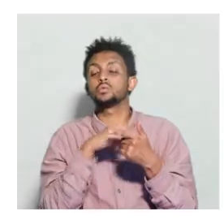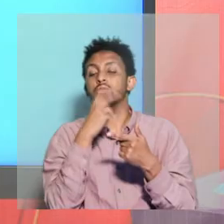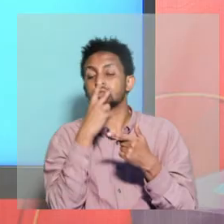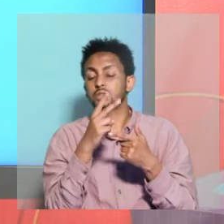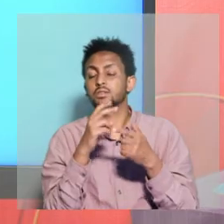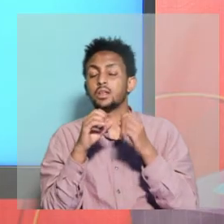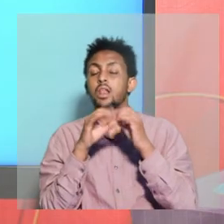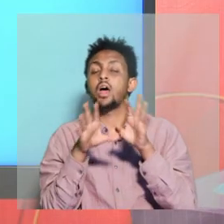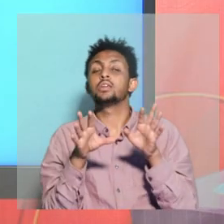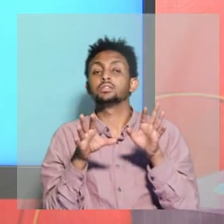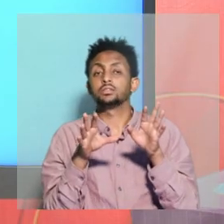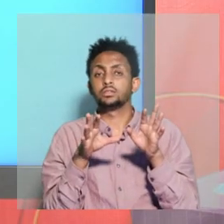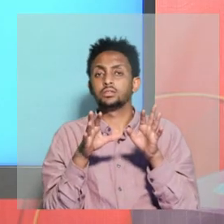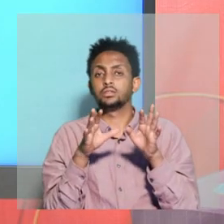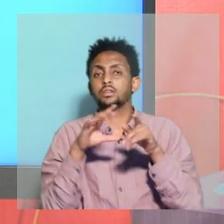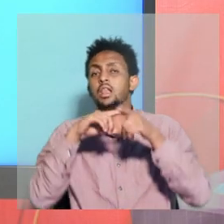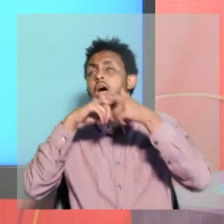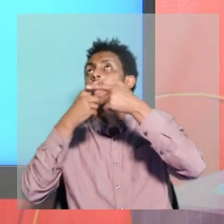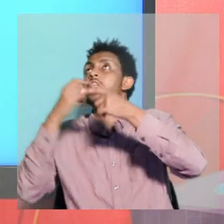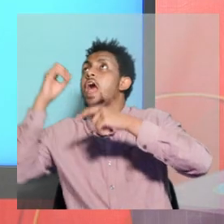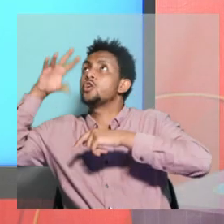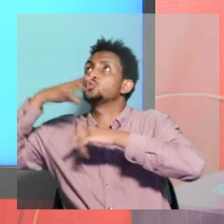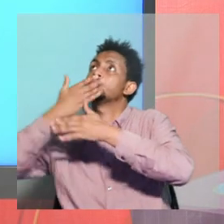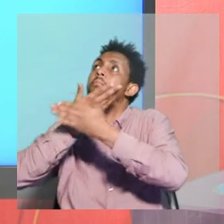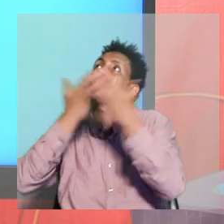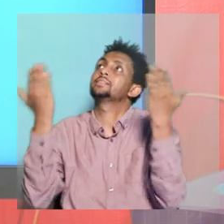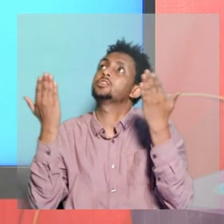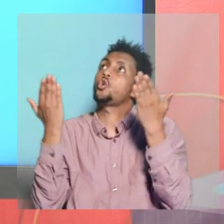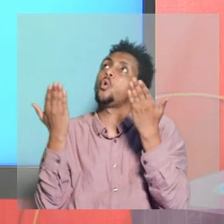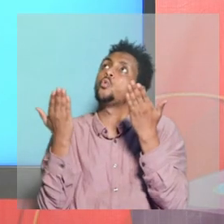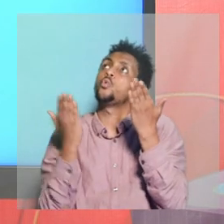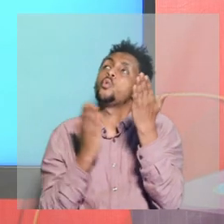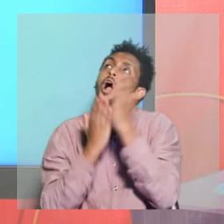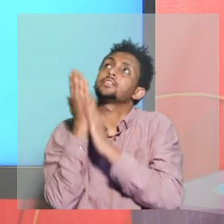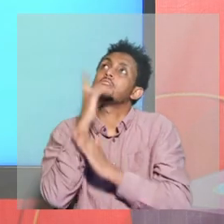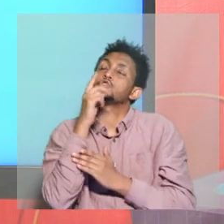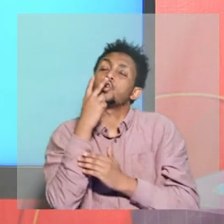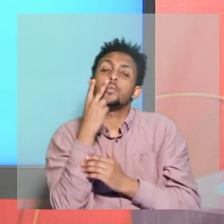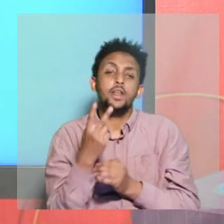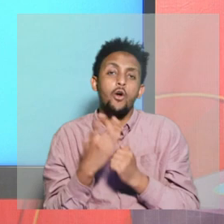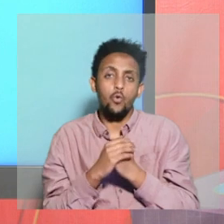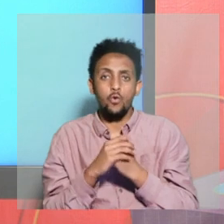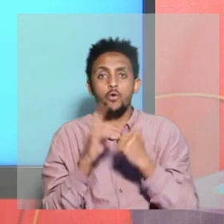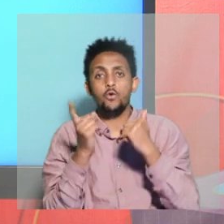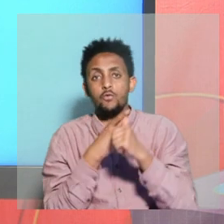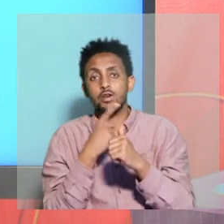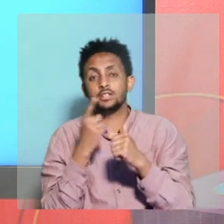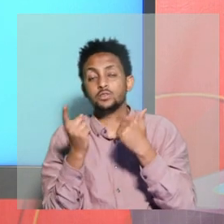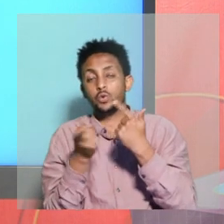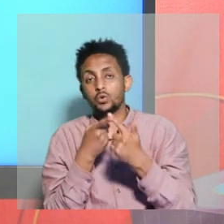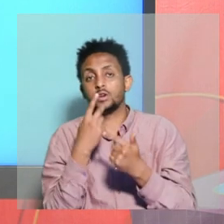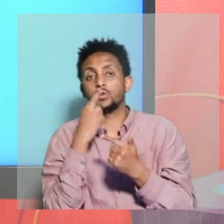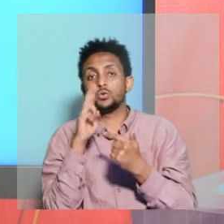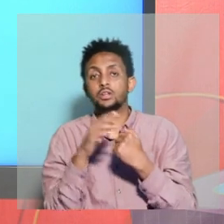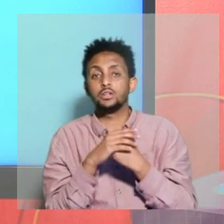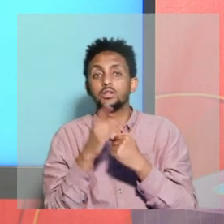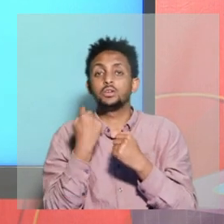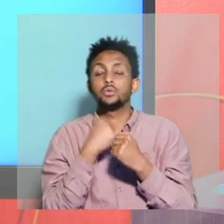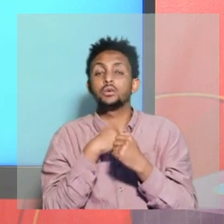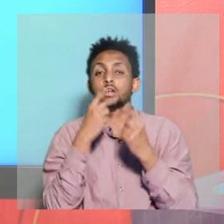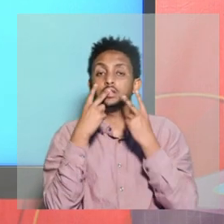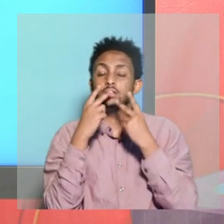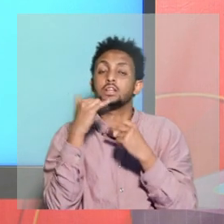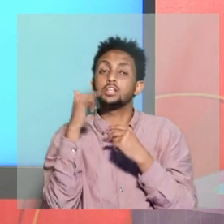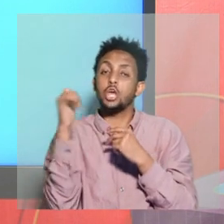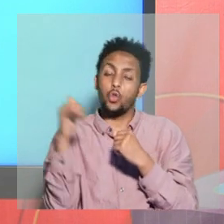light? Meaning, you can find the order of spectrum to be 1. The first order of spectrum, you can see